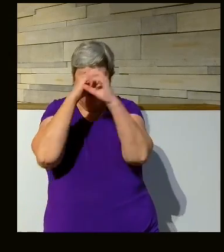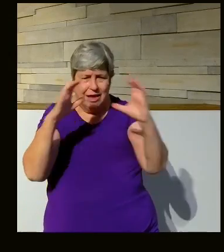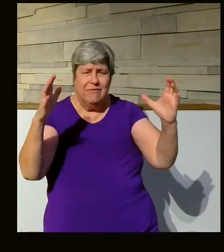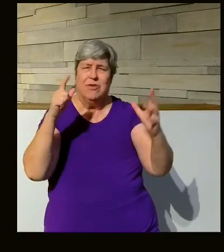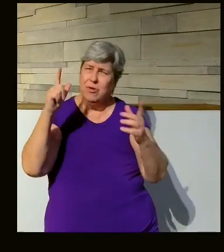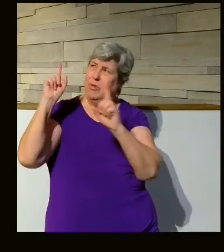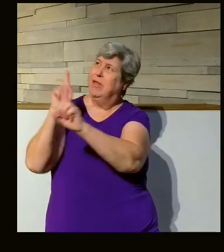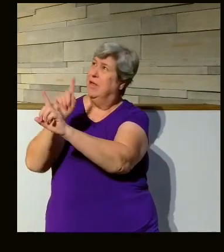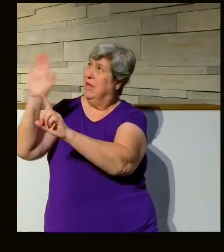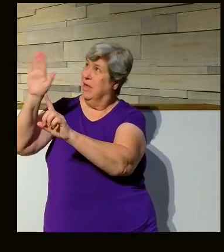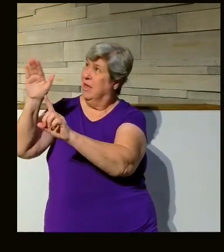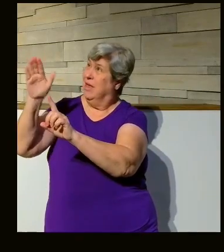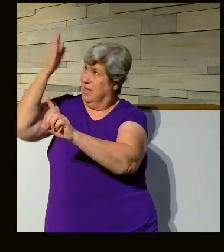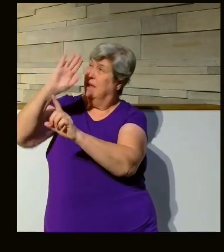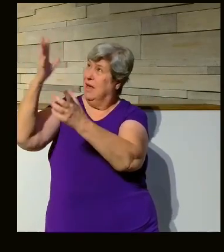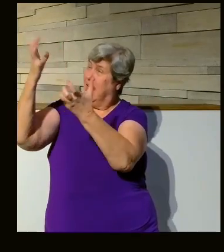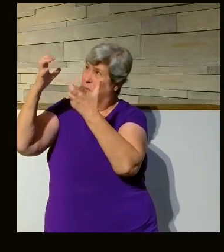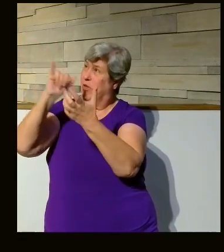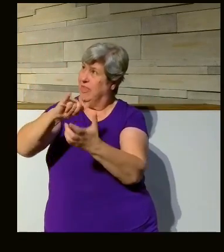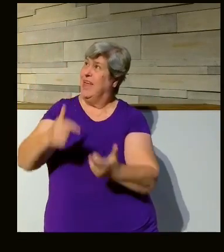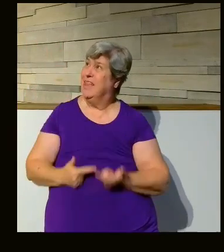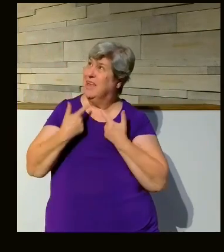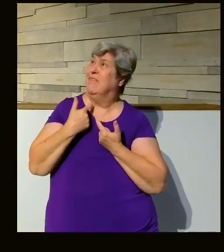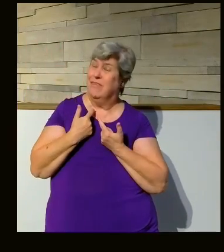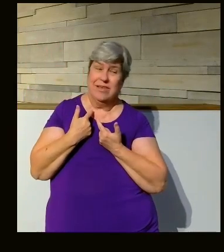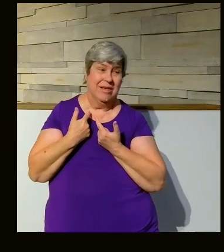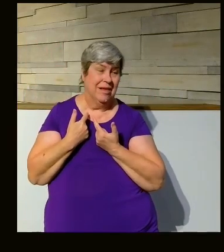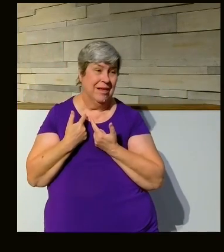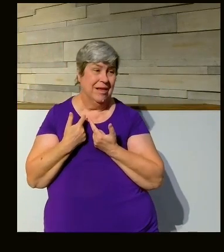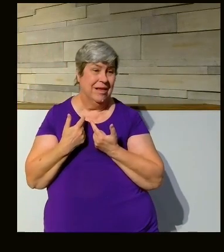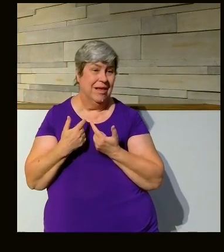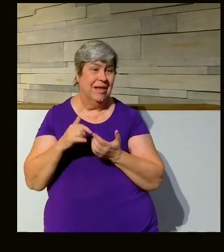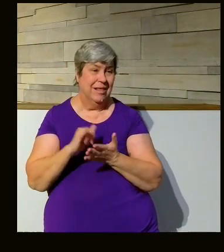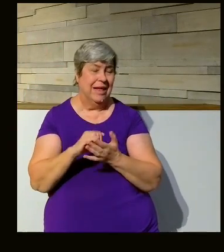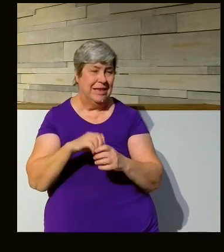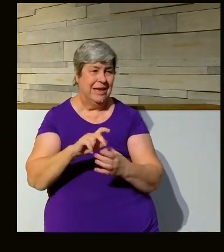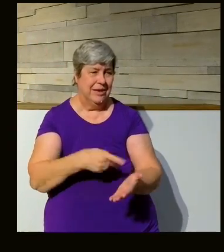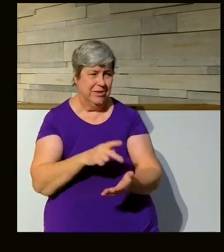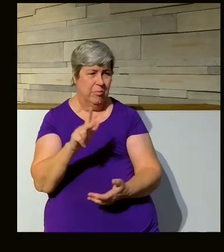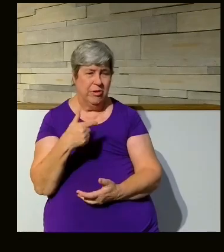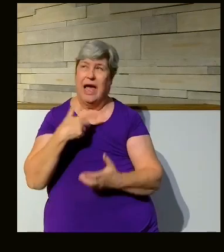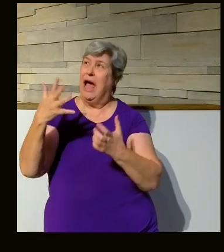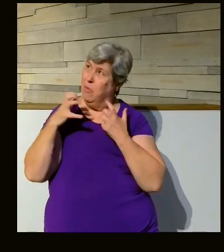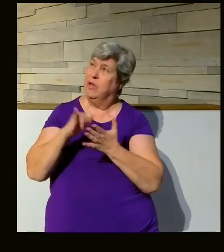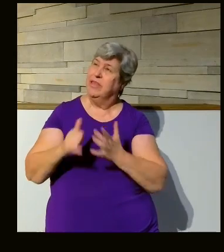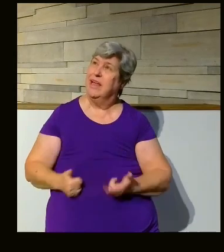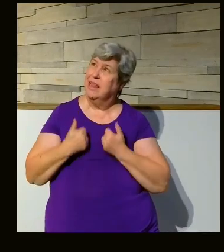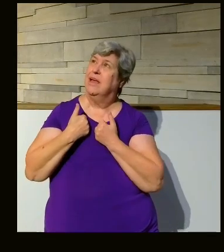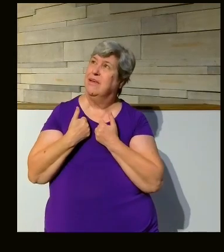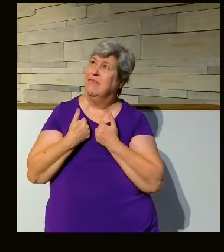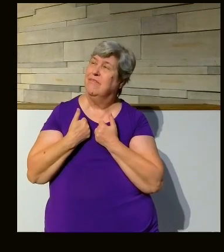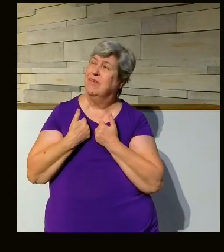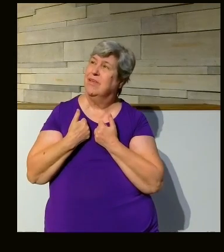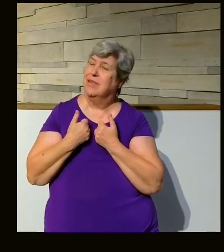stalk God. God, I'm going to come after you until you give me this life that David wrote about in Psalm 23. That's what I want. That's how I want to